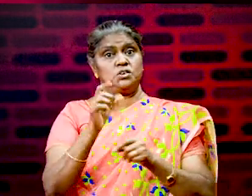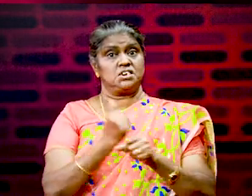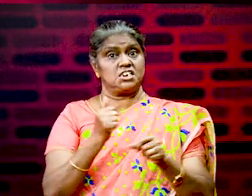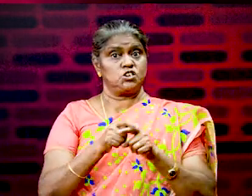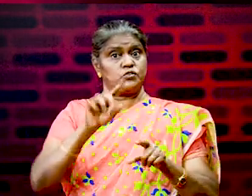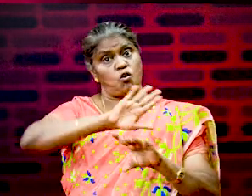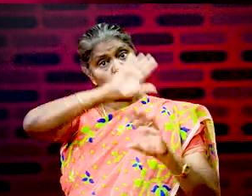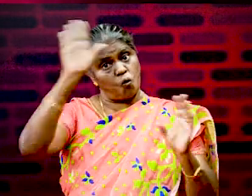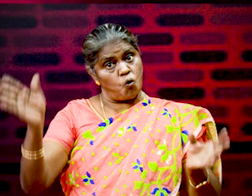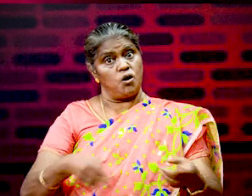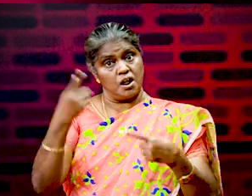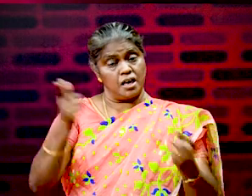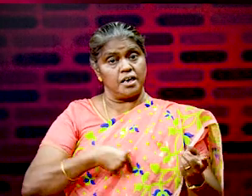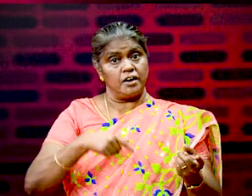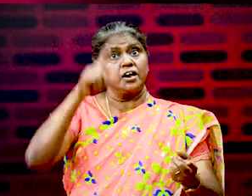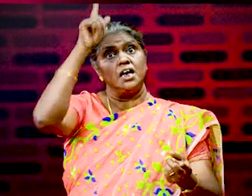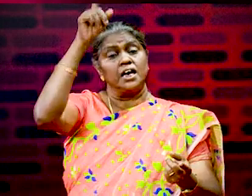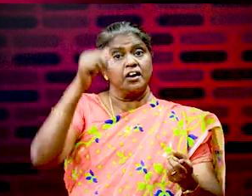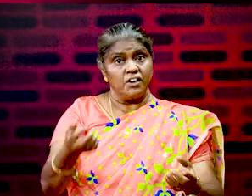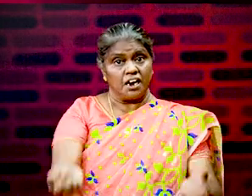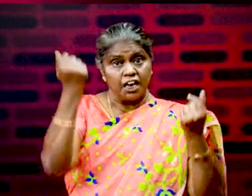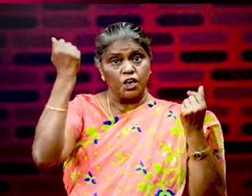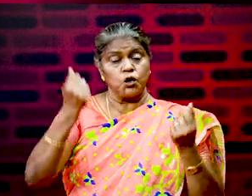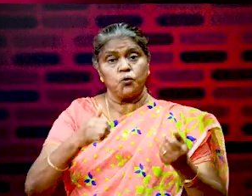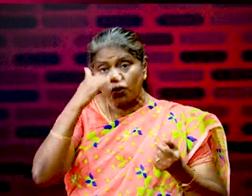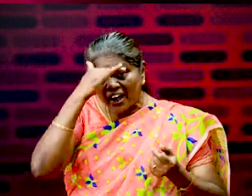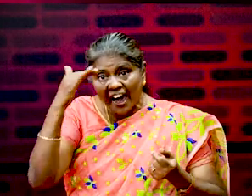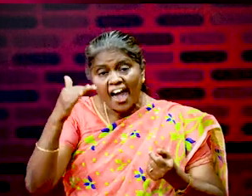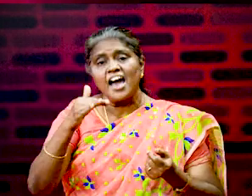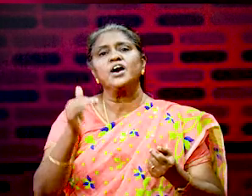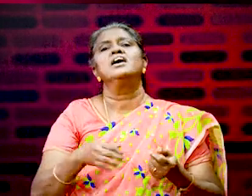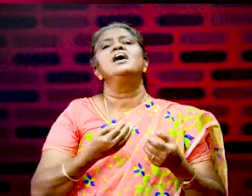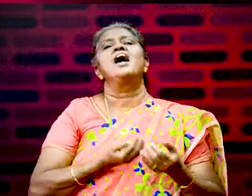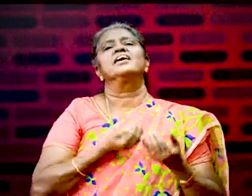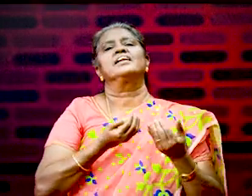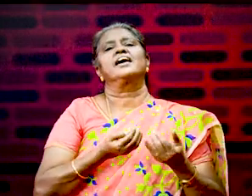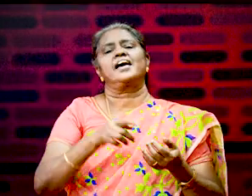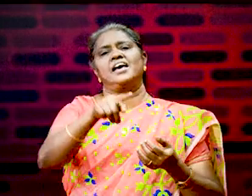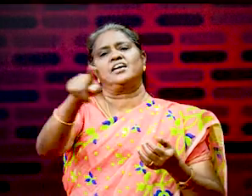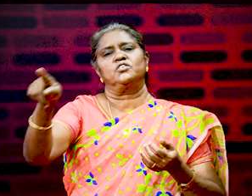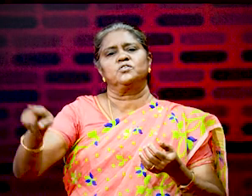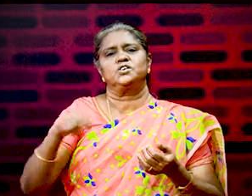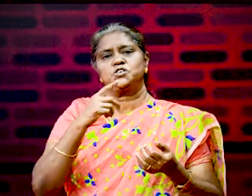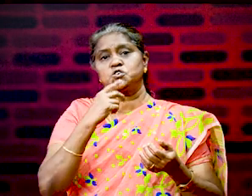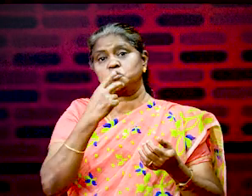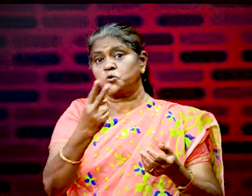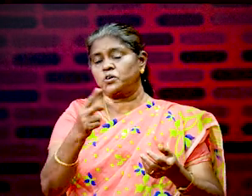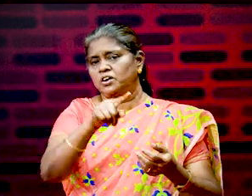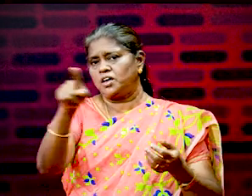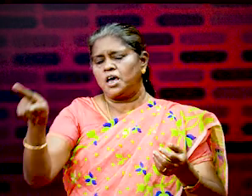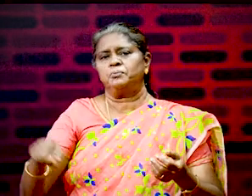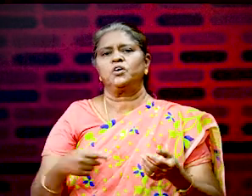your case and he will give you justice, and he will show his favor to you. I want to read a verse from